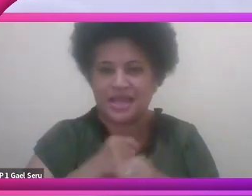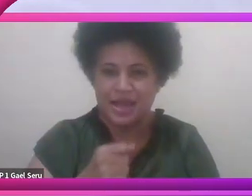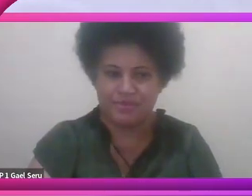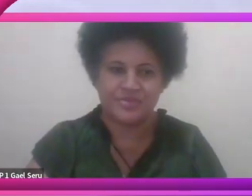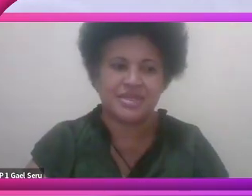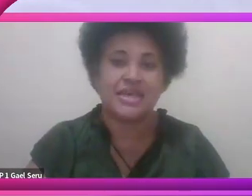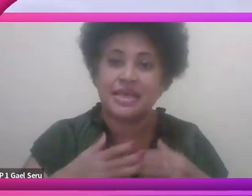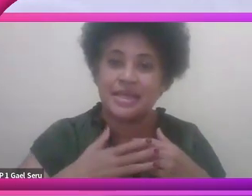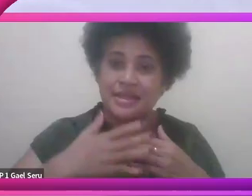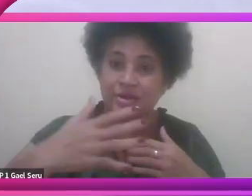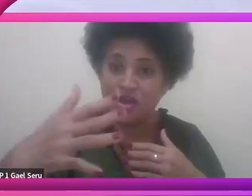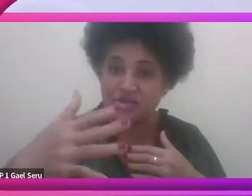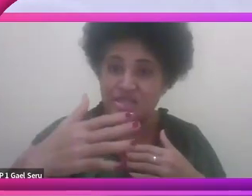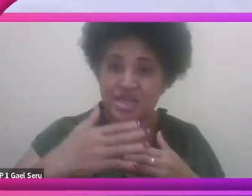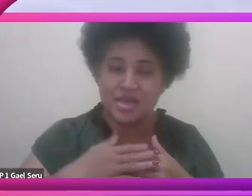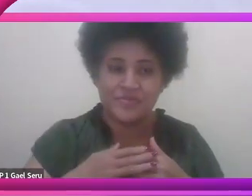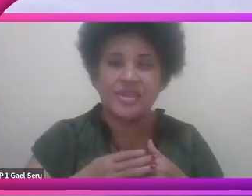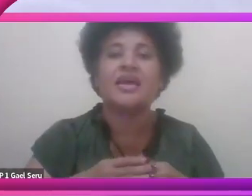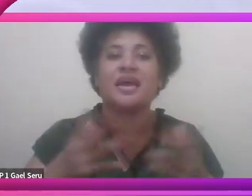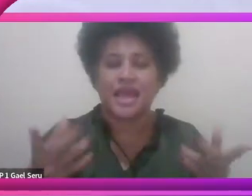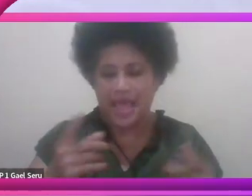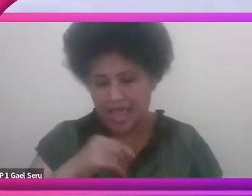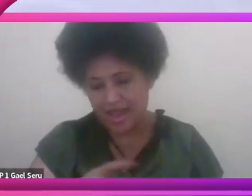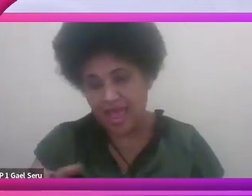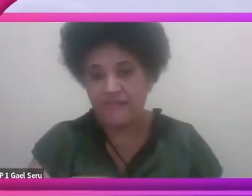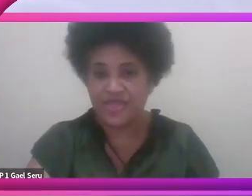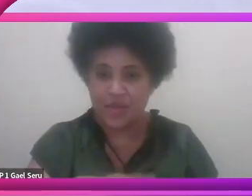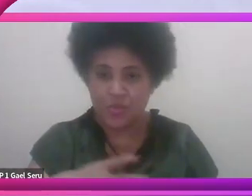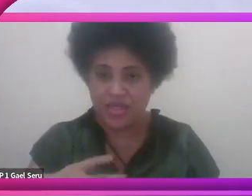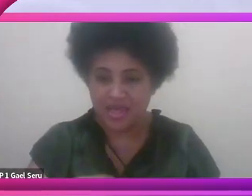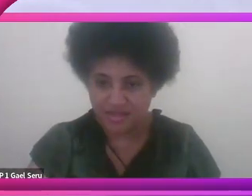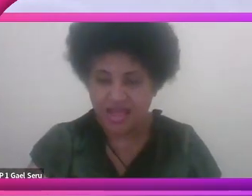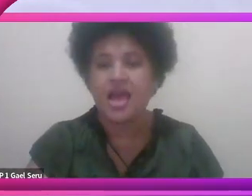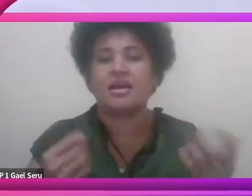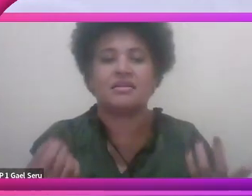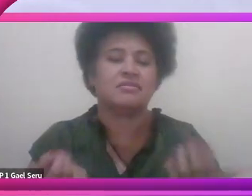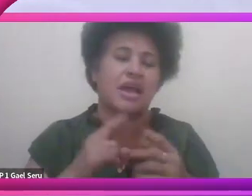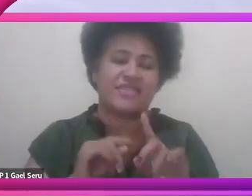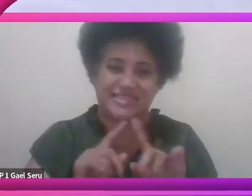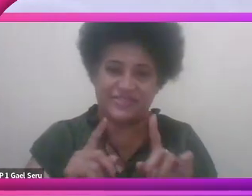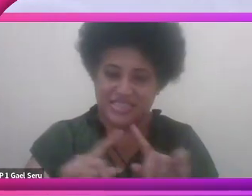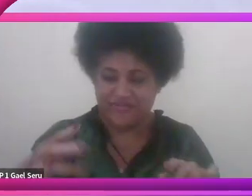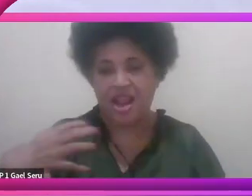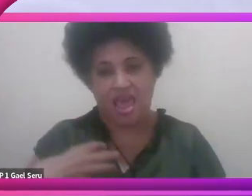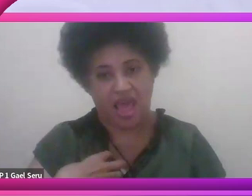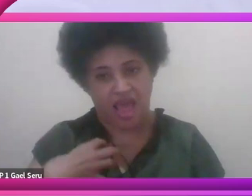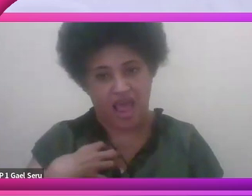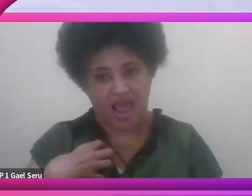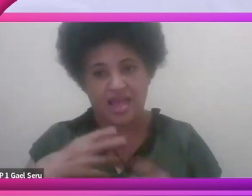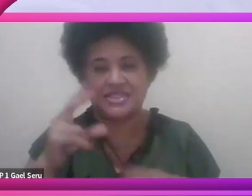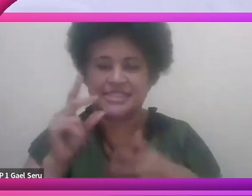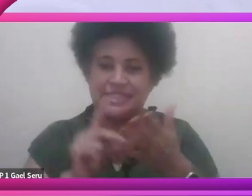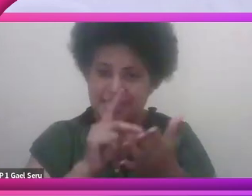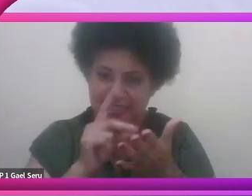long term, also impact on cardiovascular disease. This is I'm talking about hypertension and also heart disease and also the